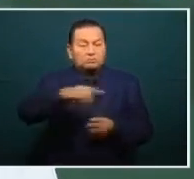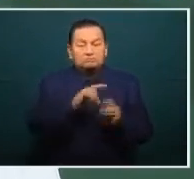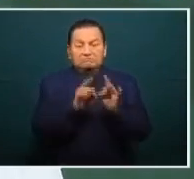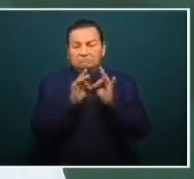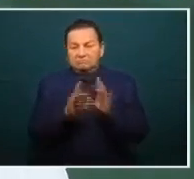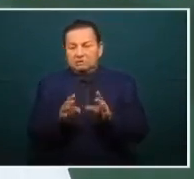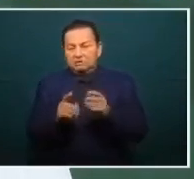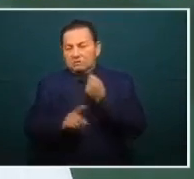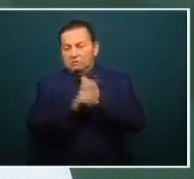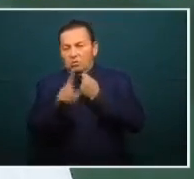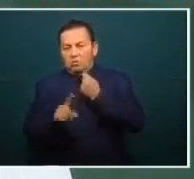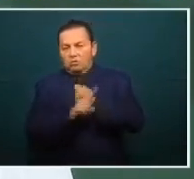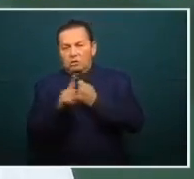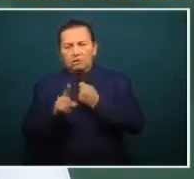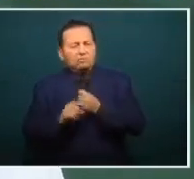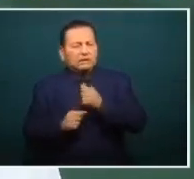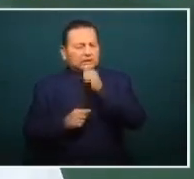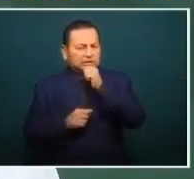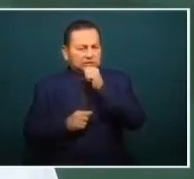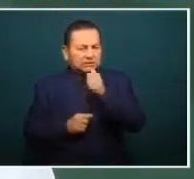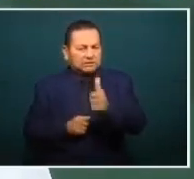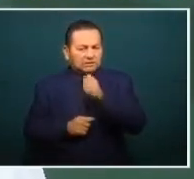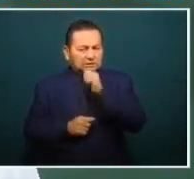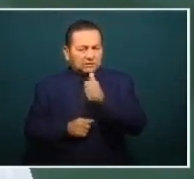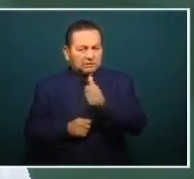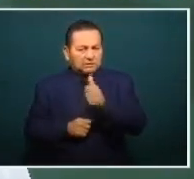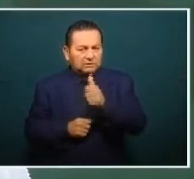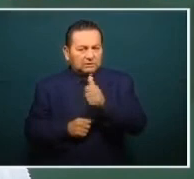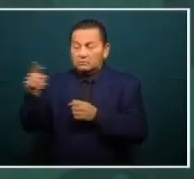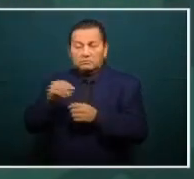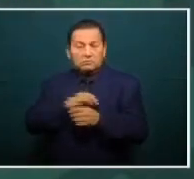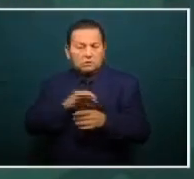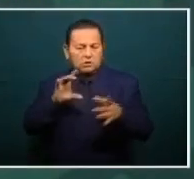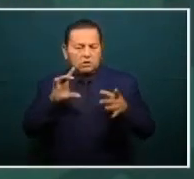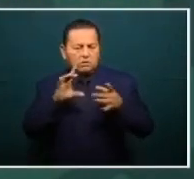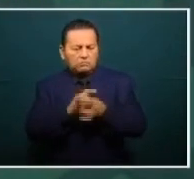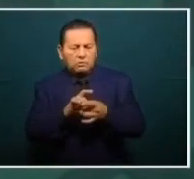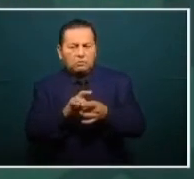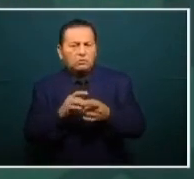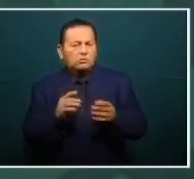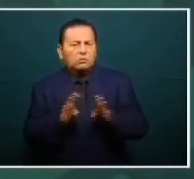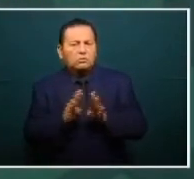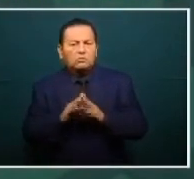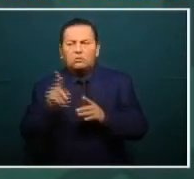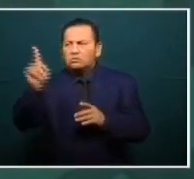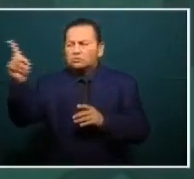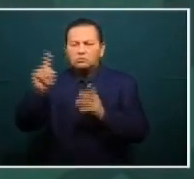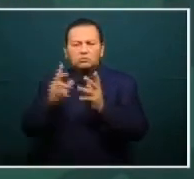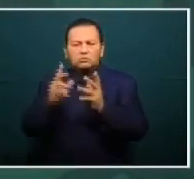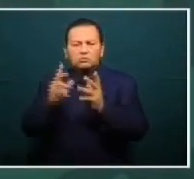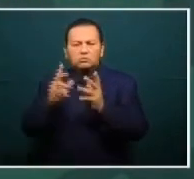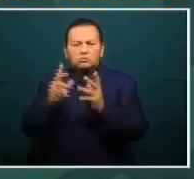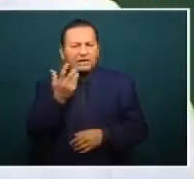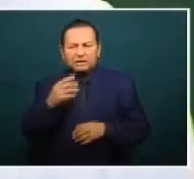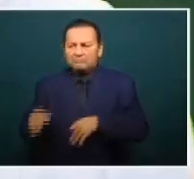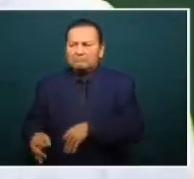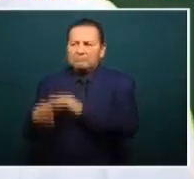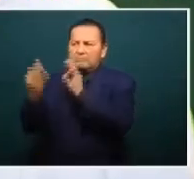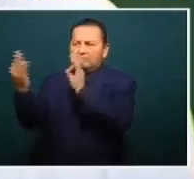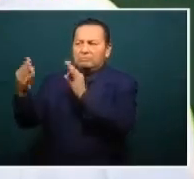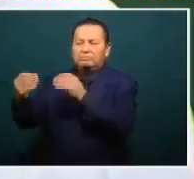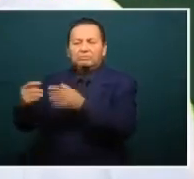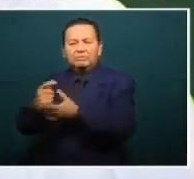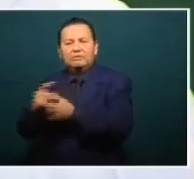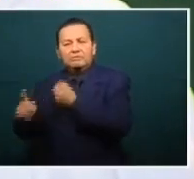afectación experience of a and the participation Es of la medida que se tiene implementada en